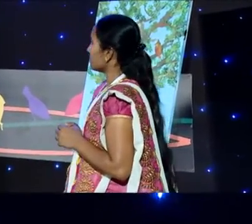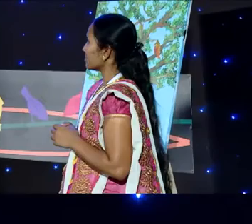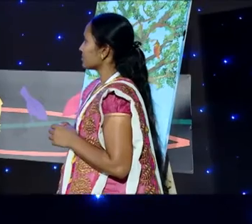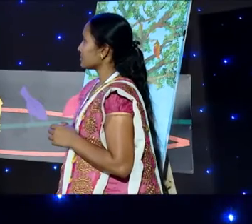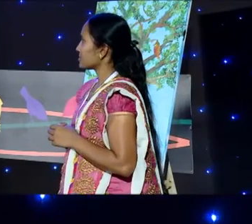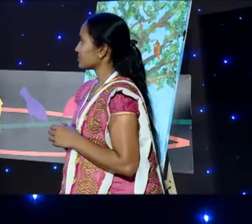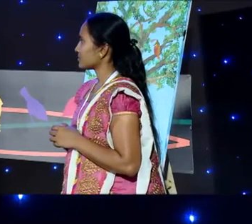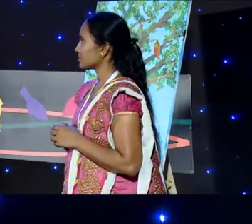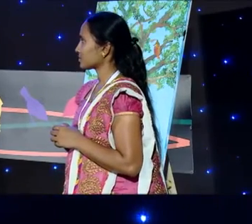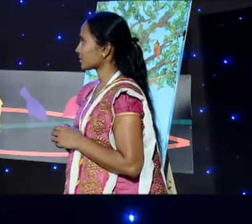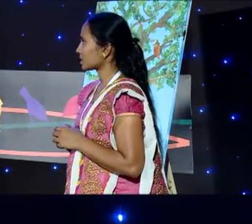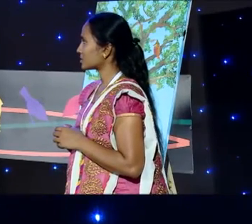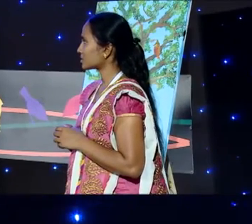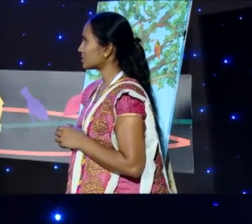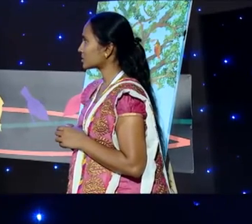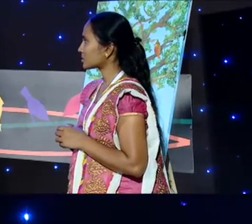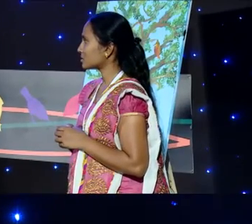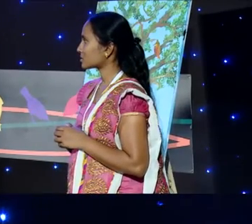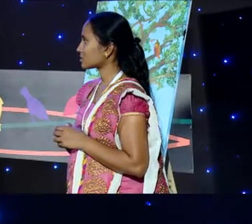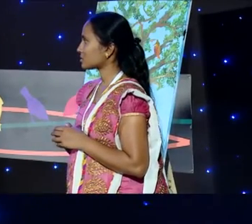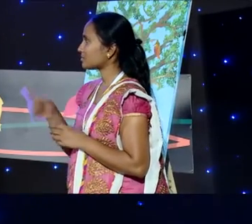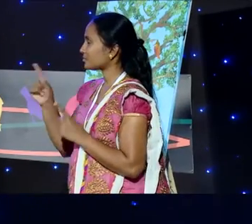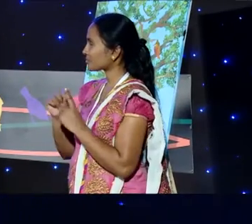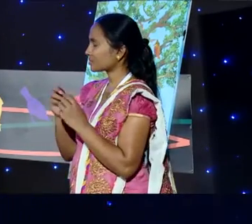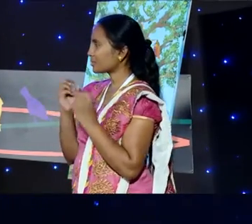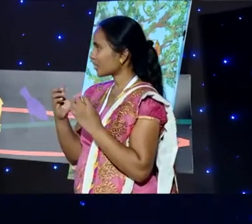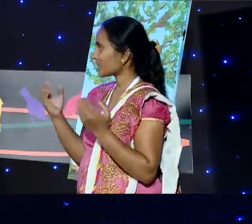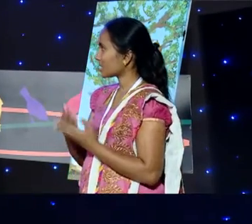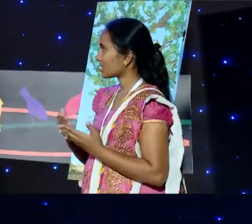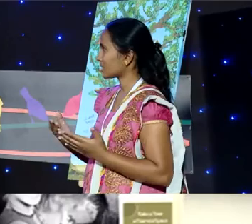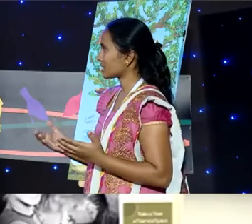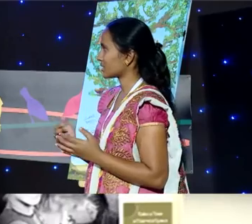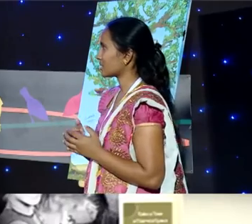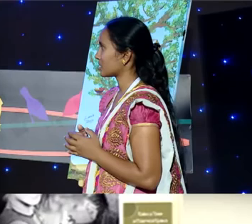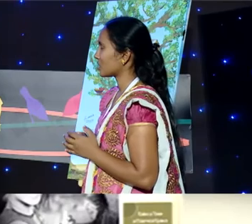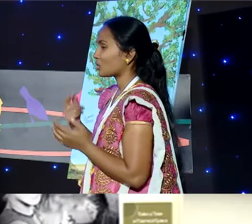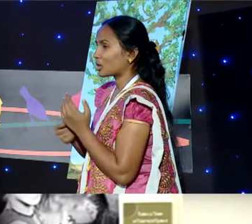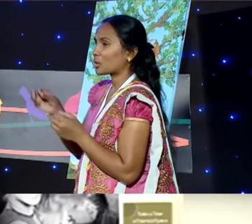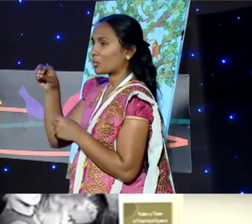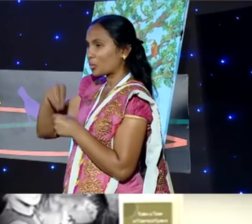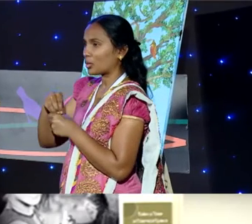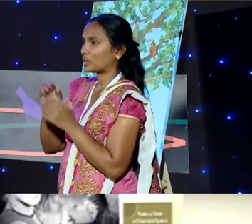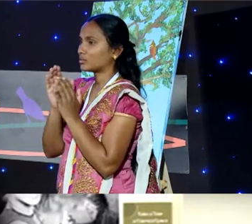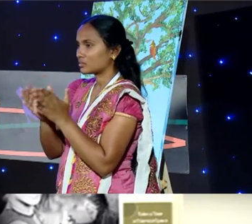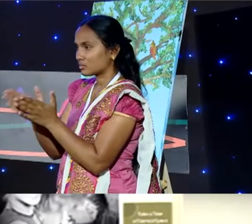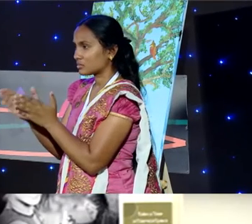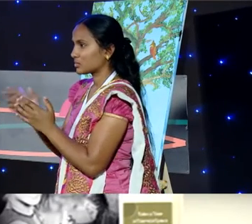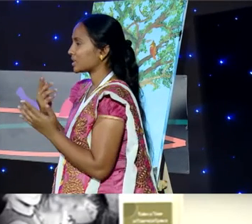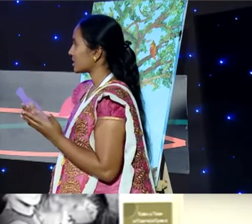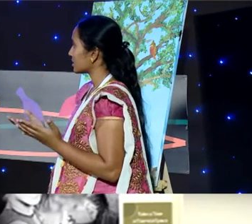is the organization that we run, and it does a lot of things. But one of the curious aspects of ServiceSpace is that it's volunteer